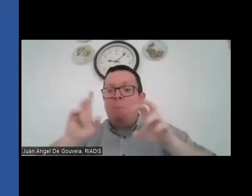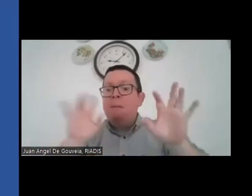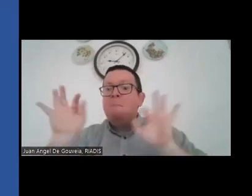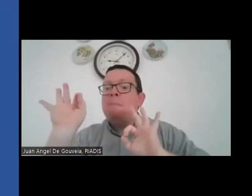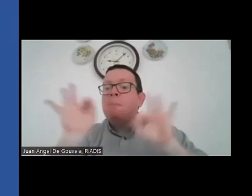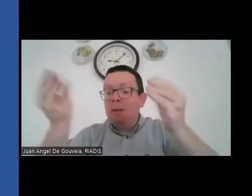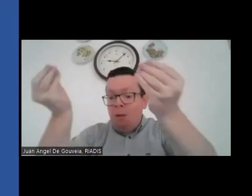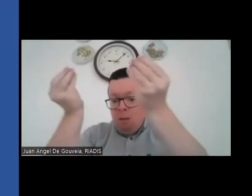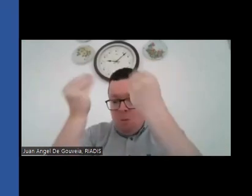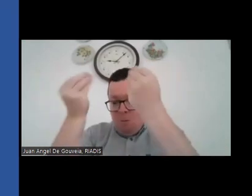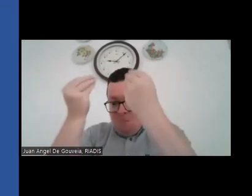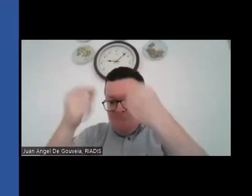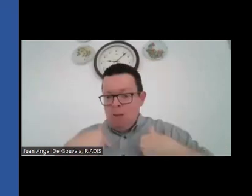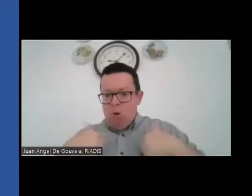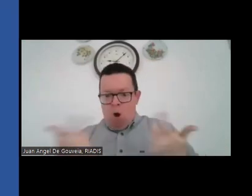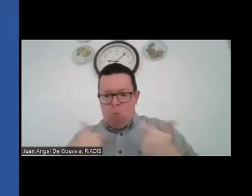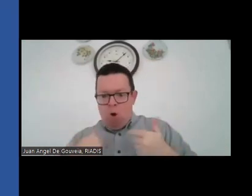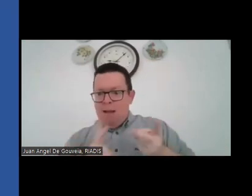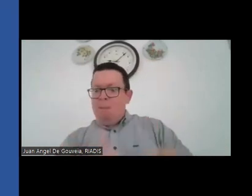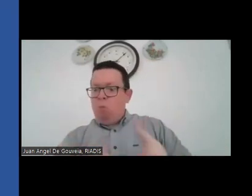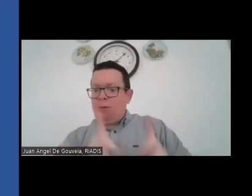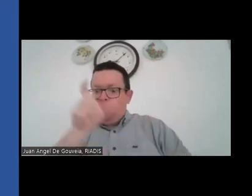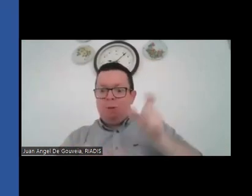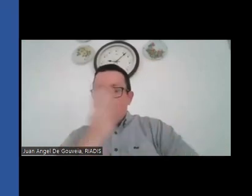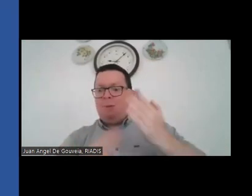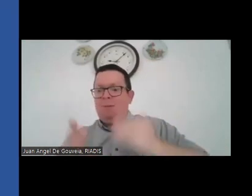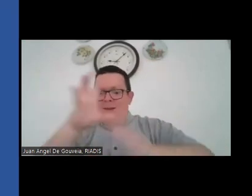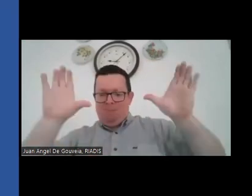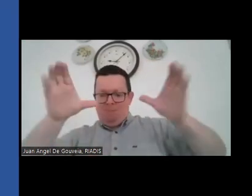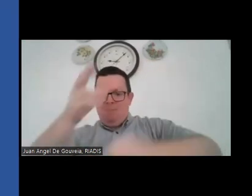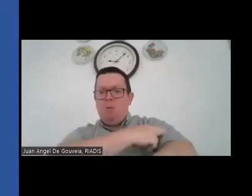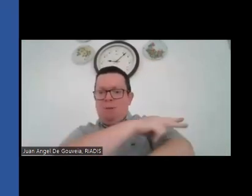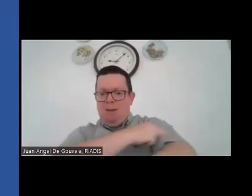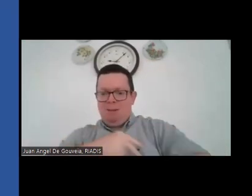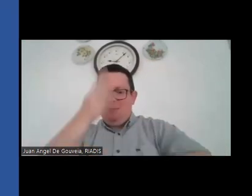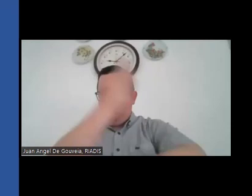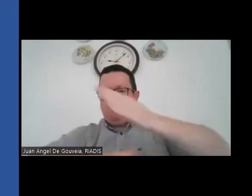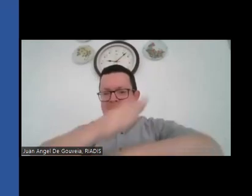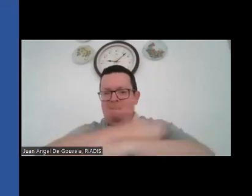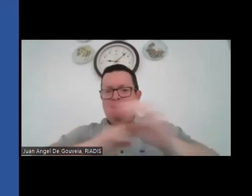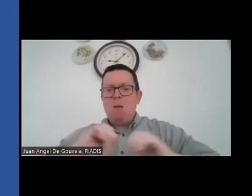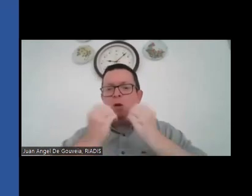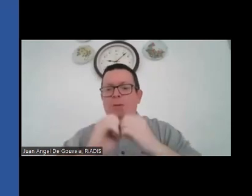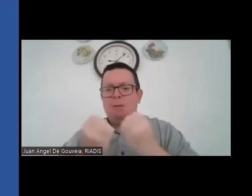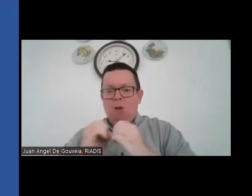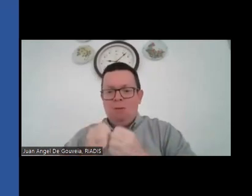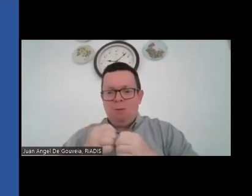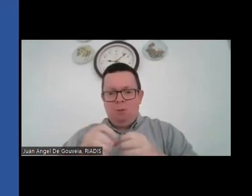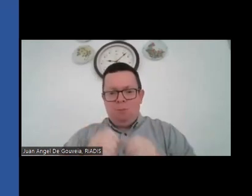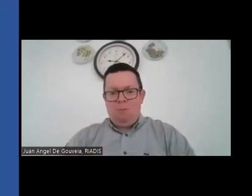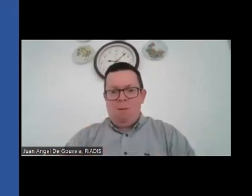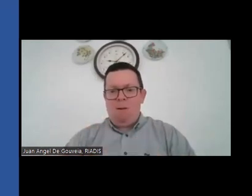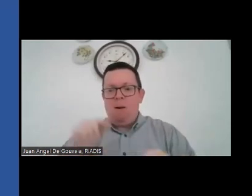in these hospital environments for people with disabilities and organizations, the inclusive process with